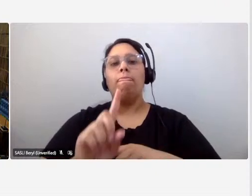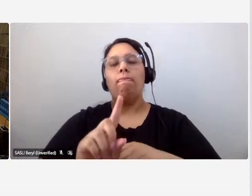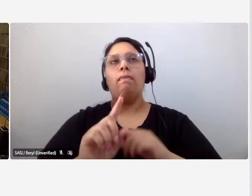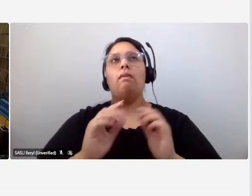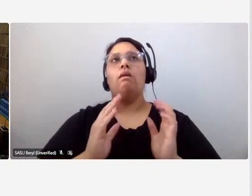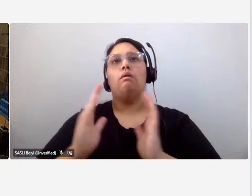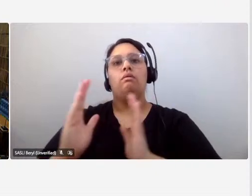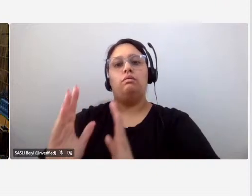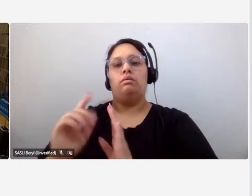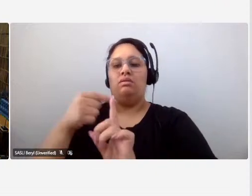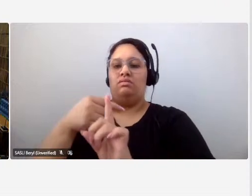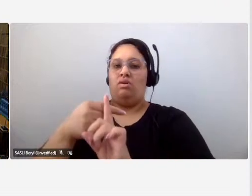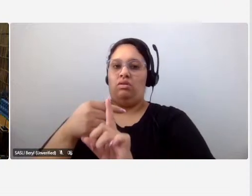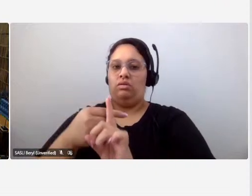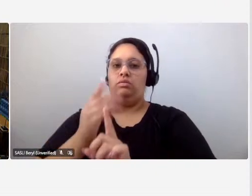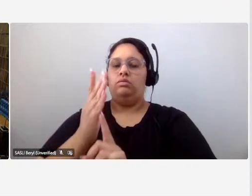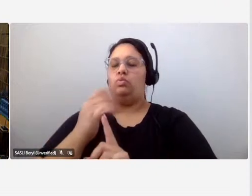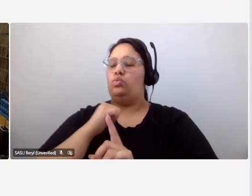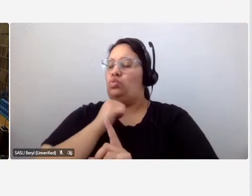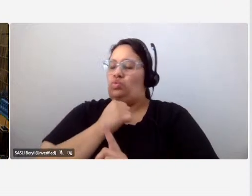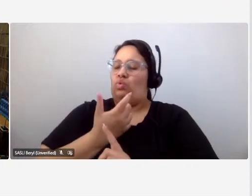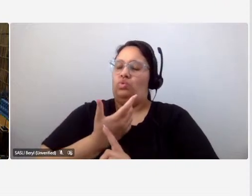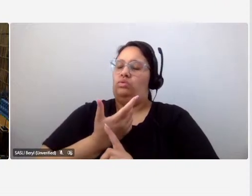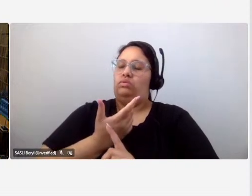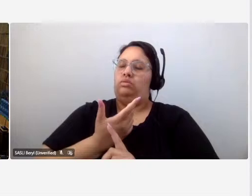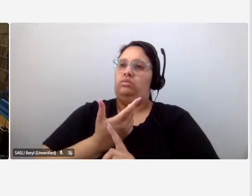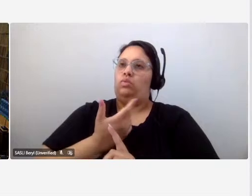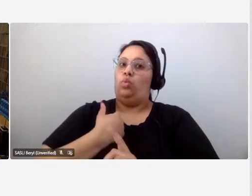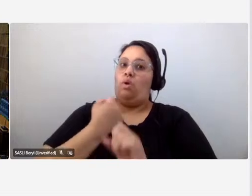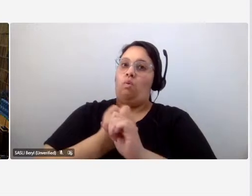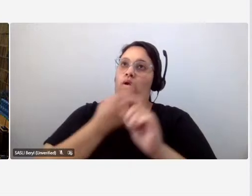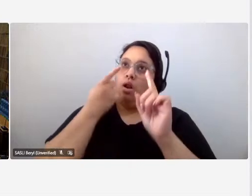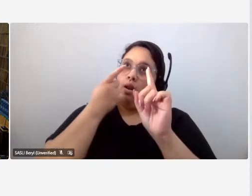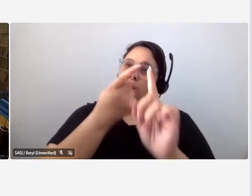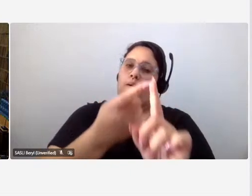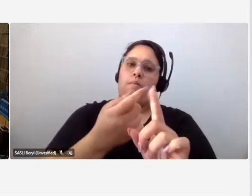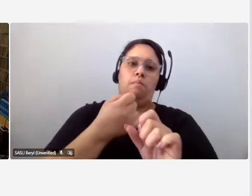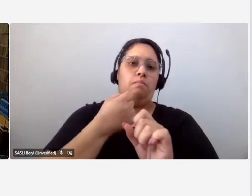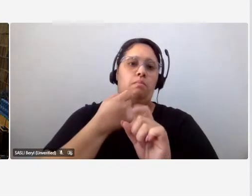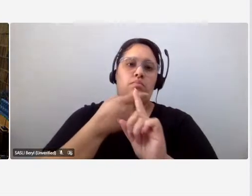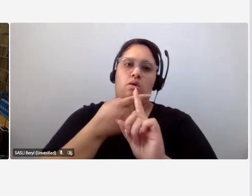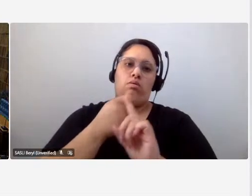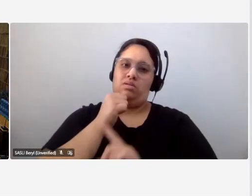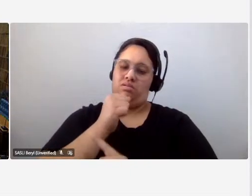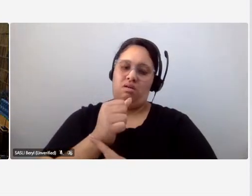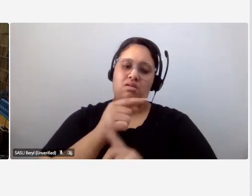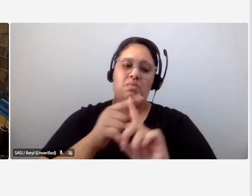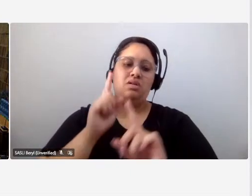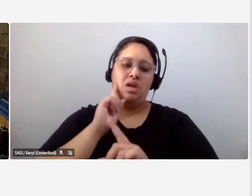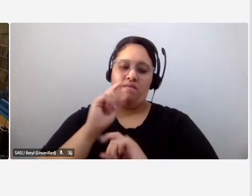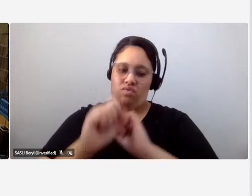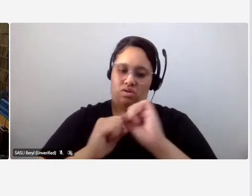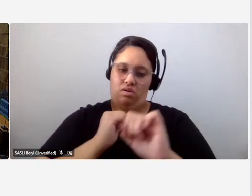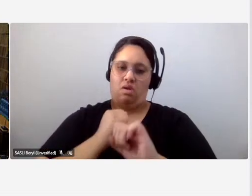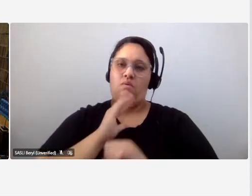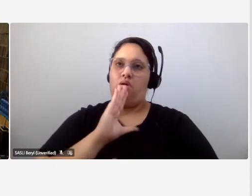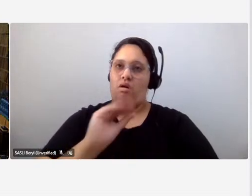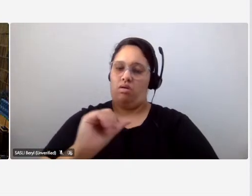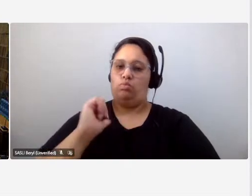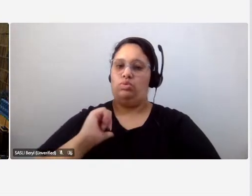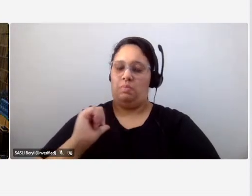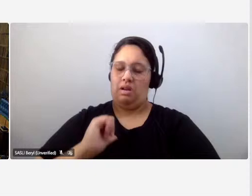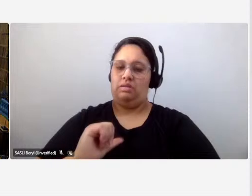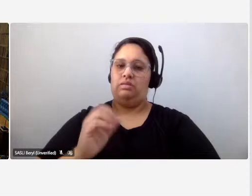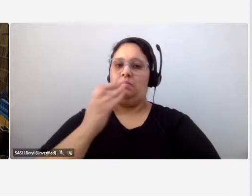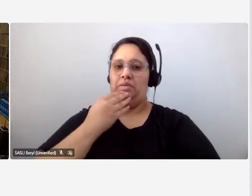the target, we're not working towards a target. Every year we ask municipalities to